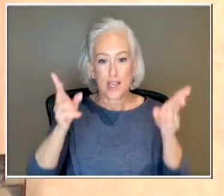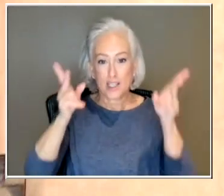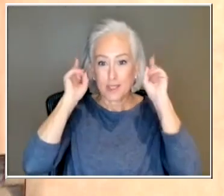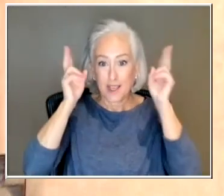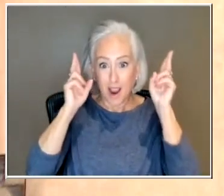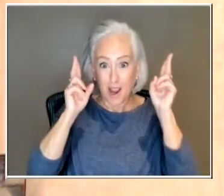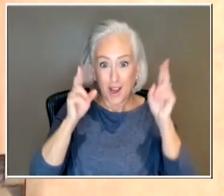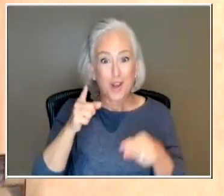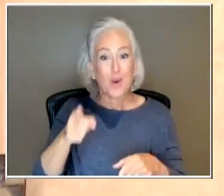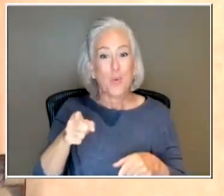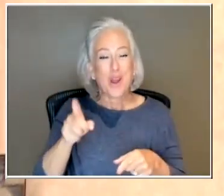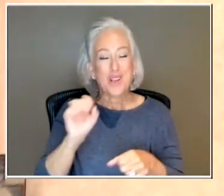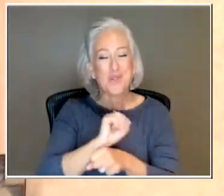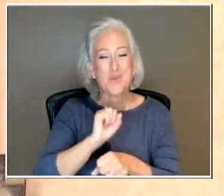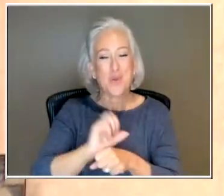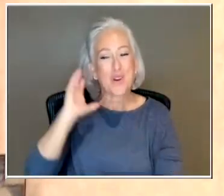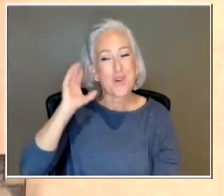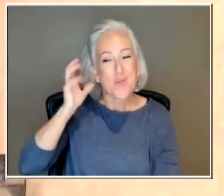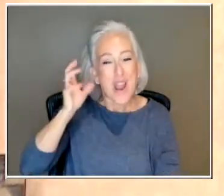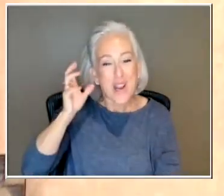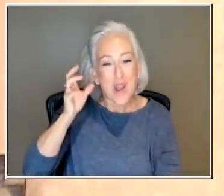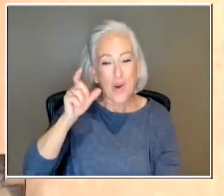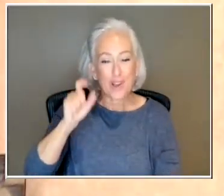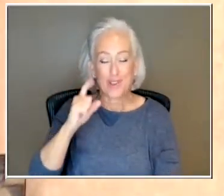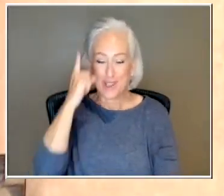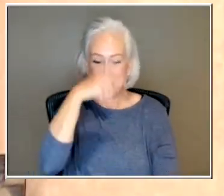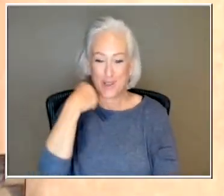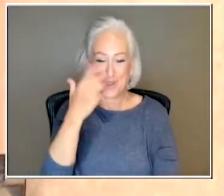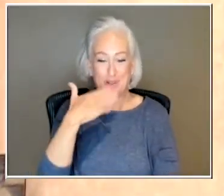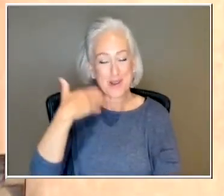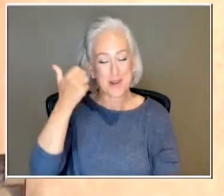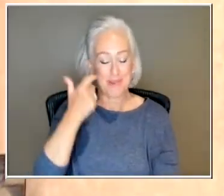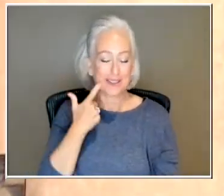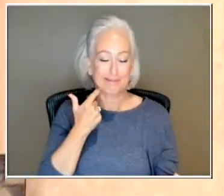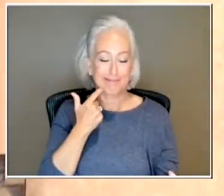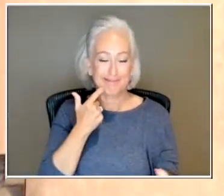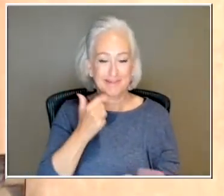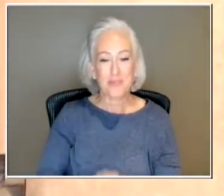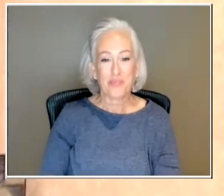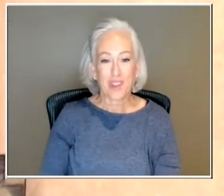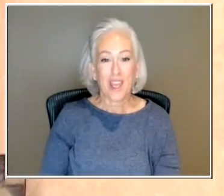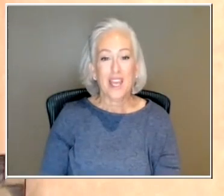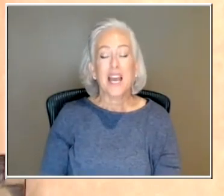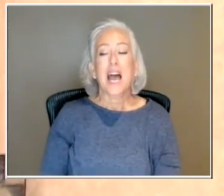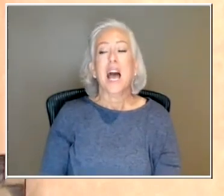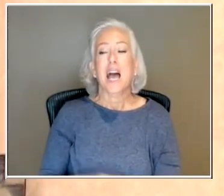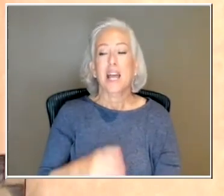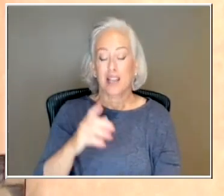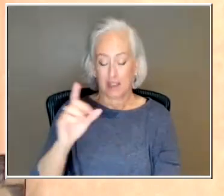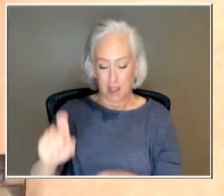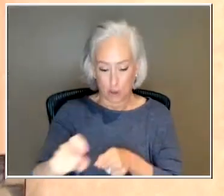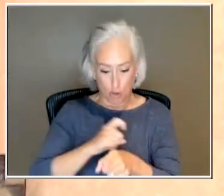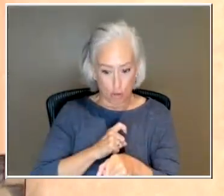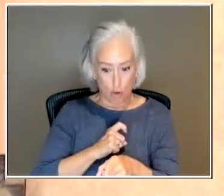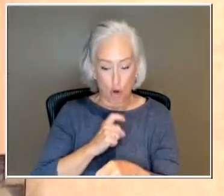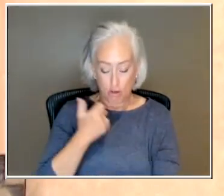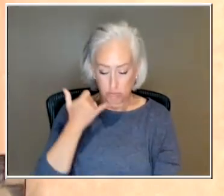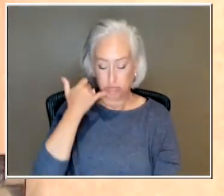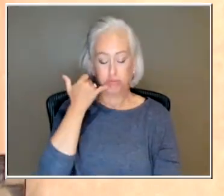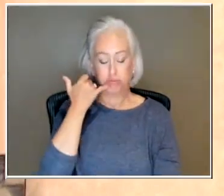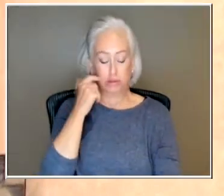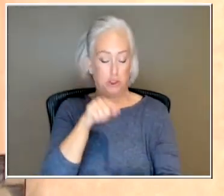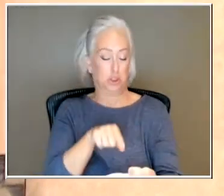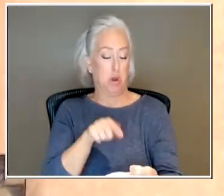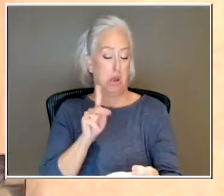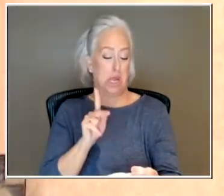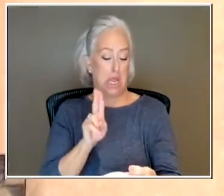look your best. So anyway, I was just in a parking lot ready to get my hair cut, and the phone calls and it says KU on it. And